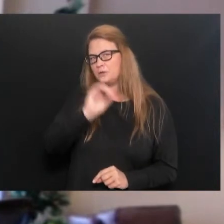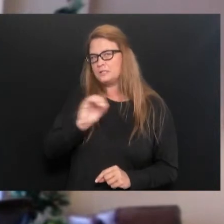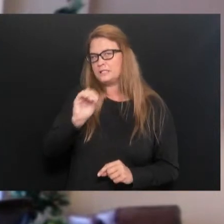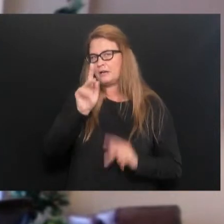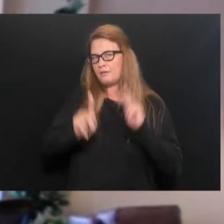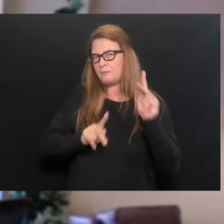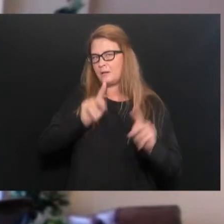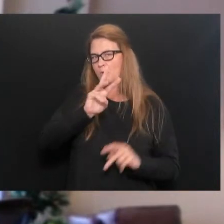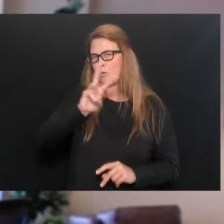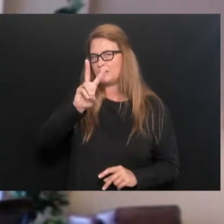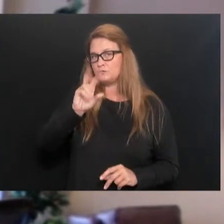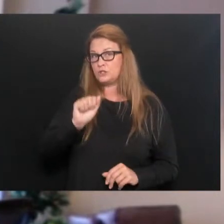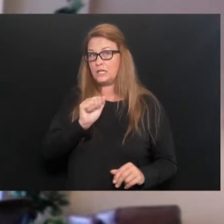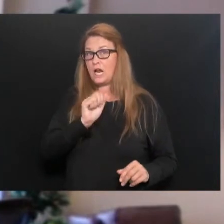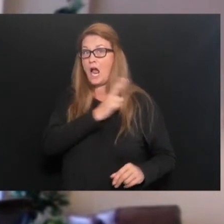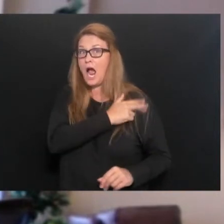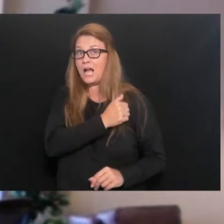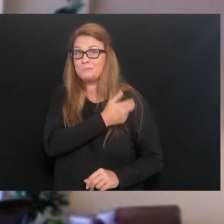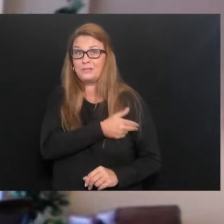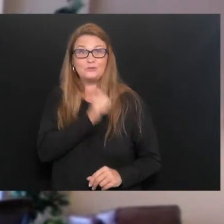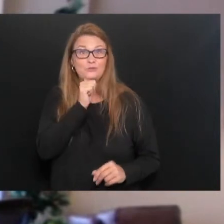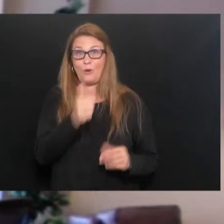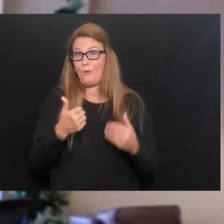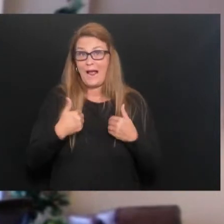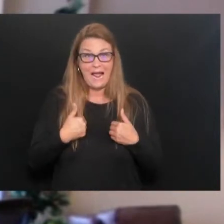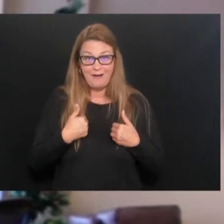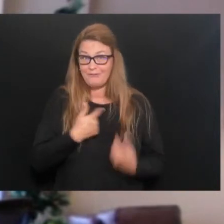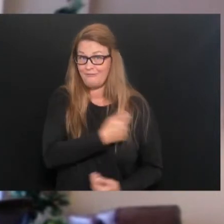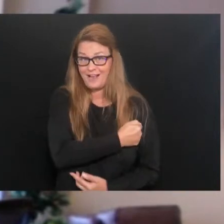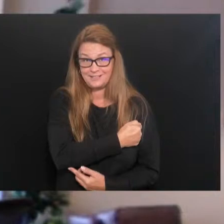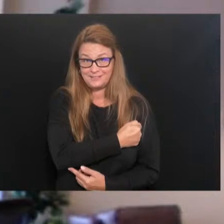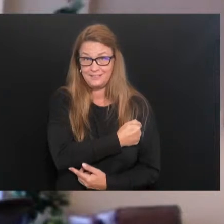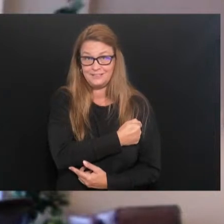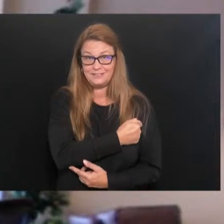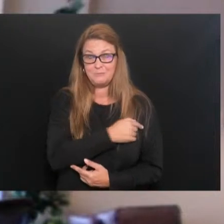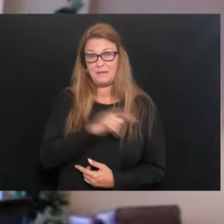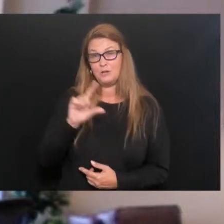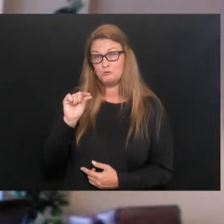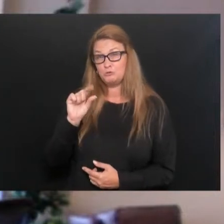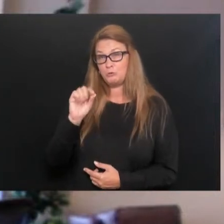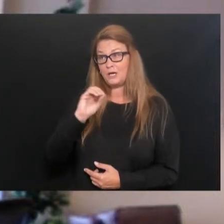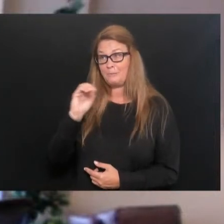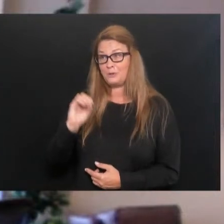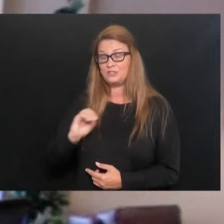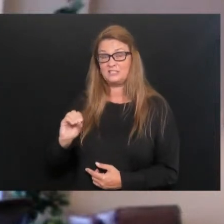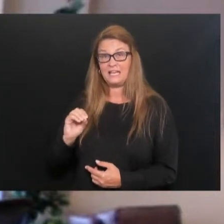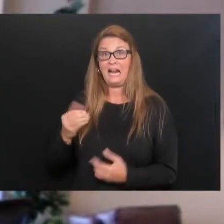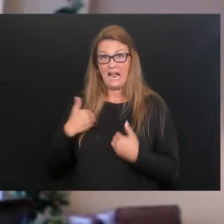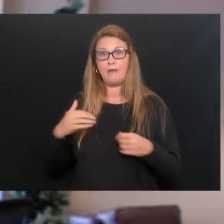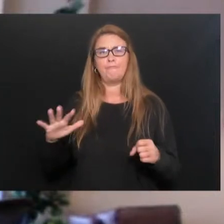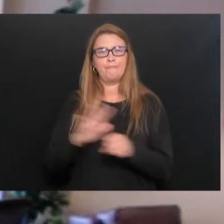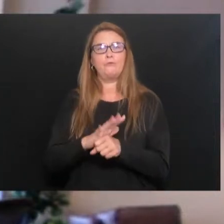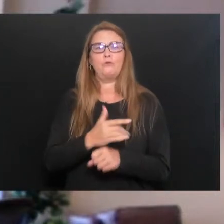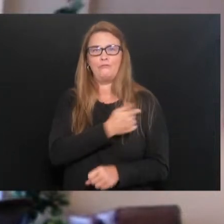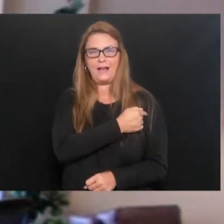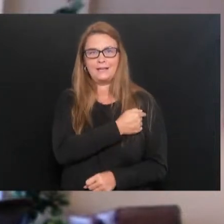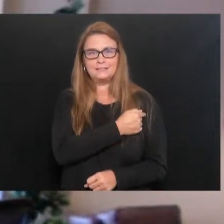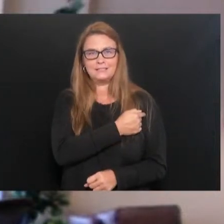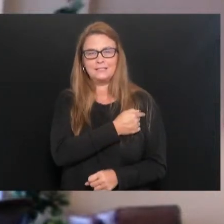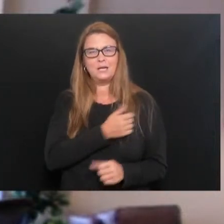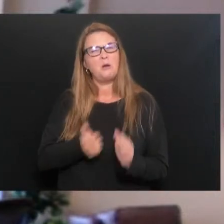in West Virginia hospitals are unvaccinated, leaving about 20% fully vaccinated, which are generally